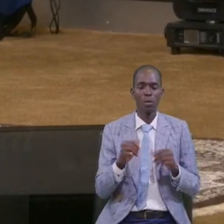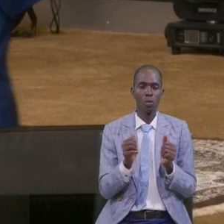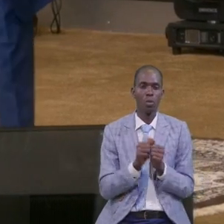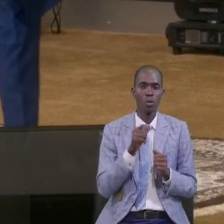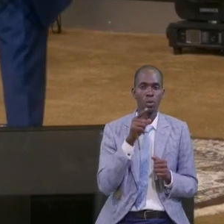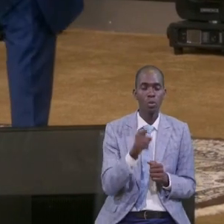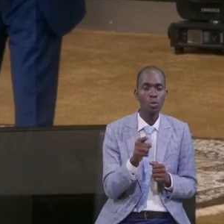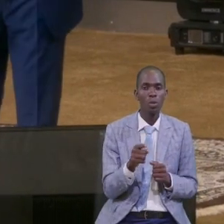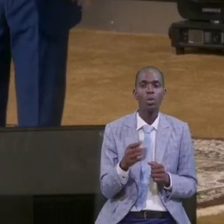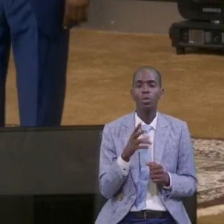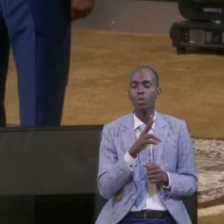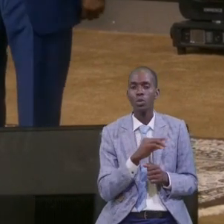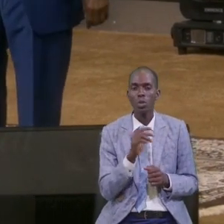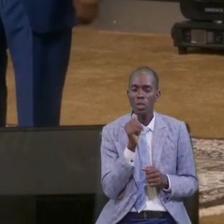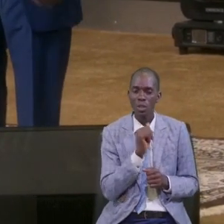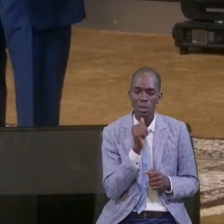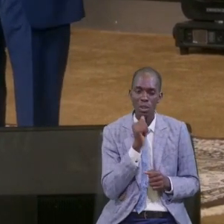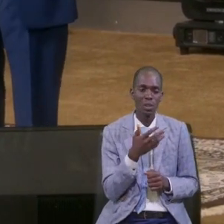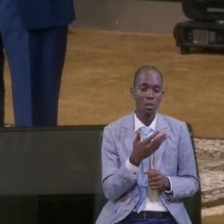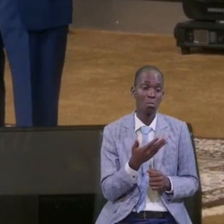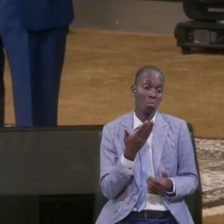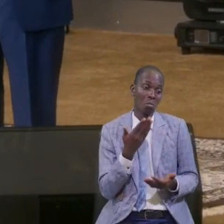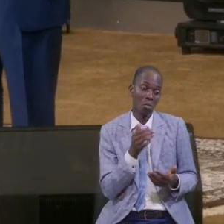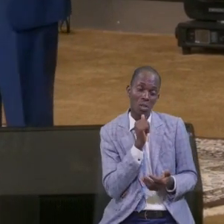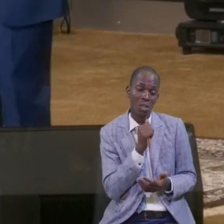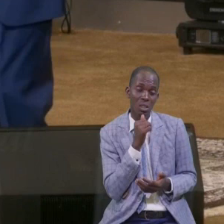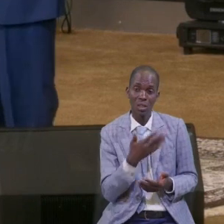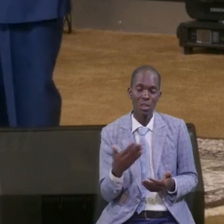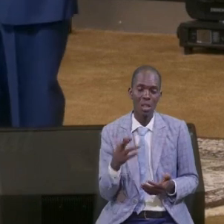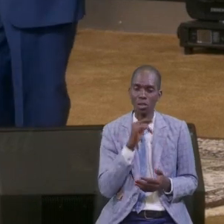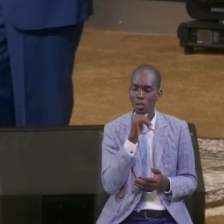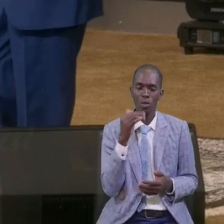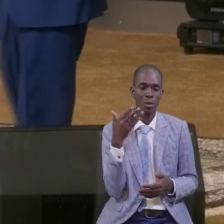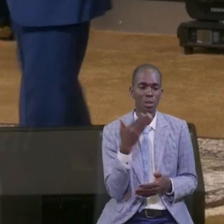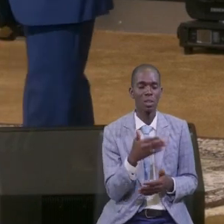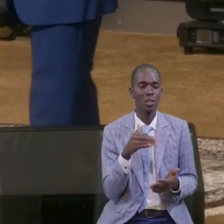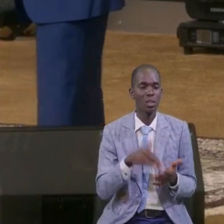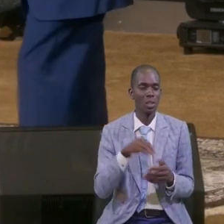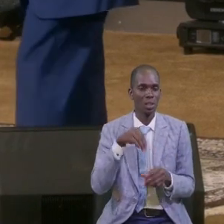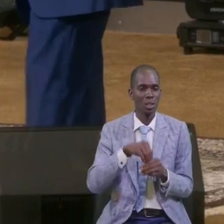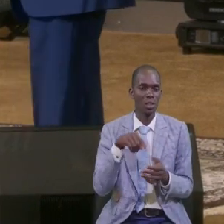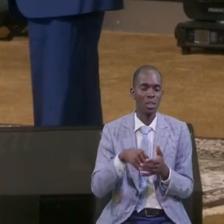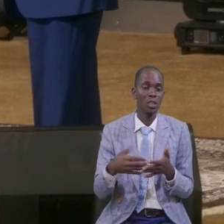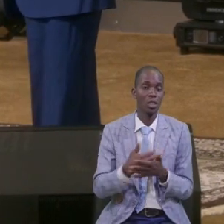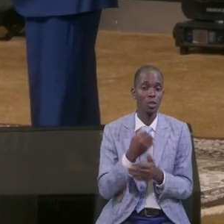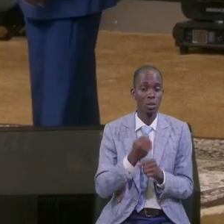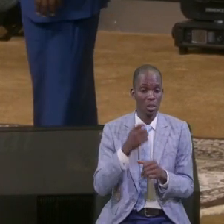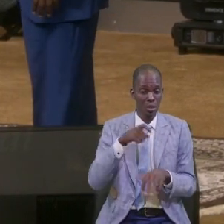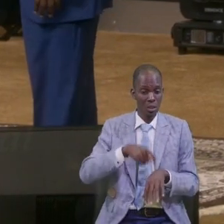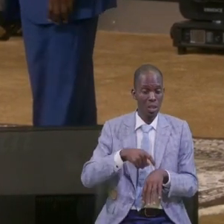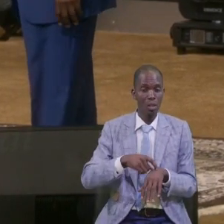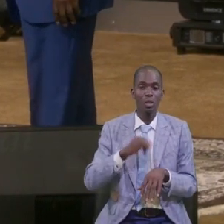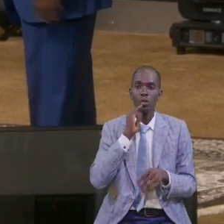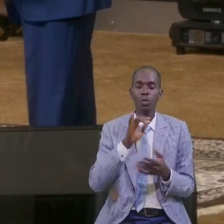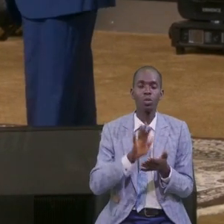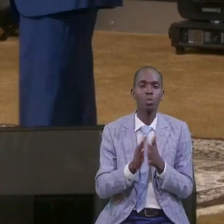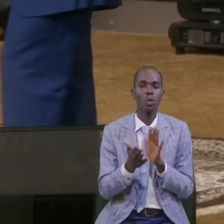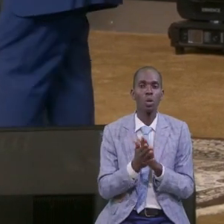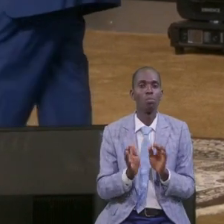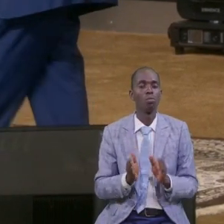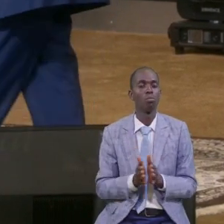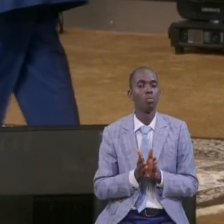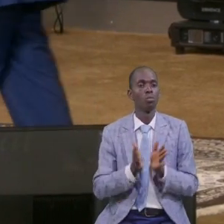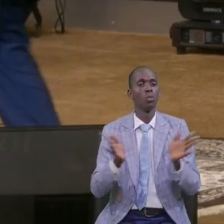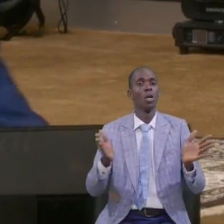home. If those secret things are there in this new year, this is the time to become open. And before the judgment